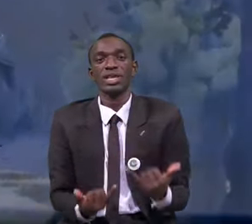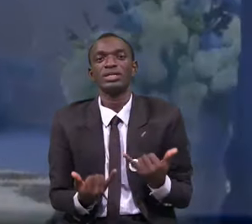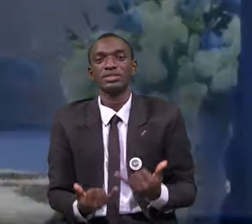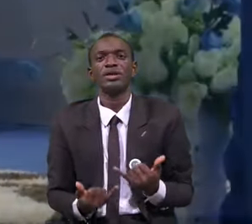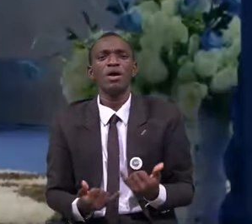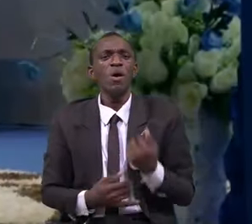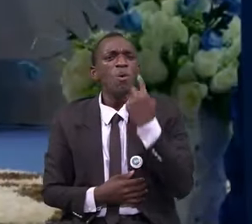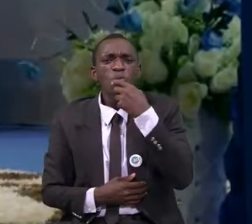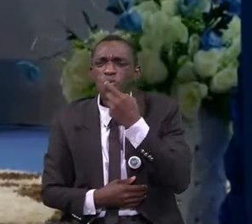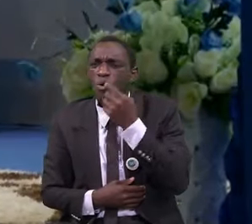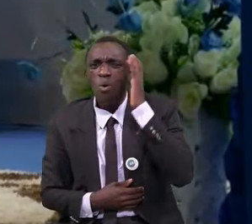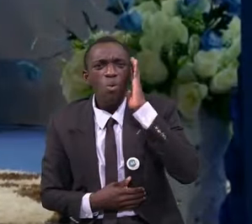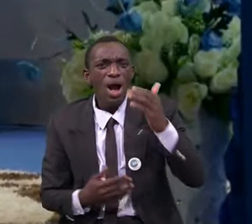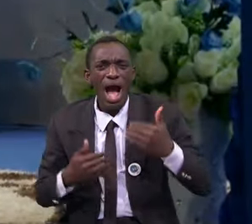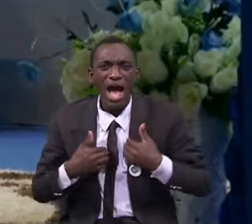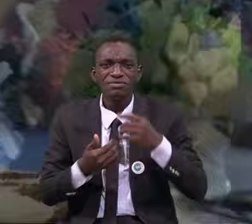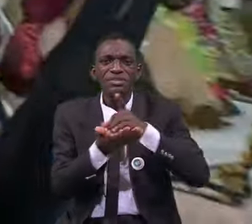is having the divine touch?